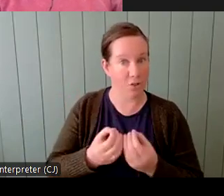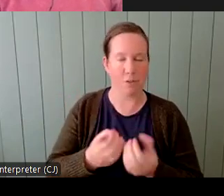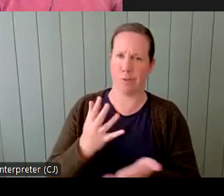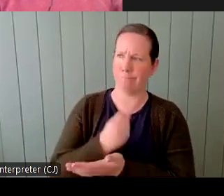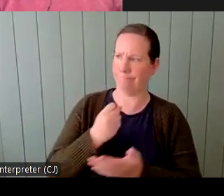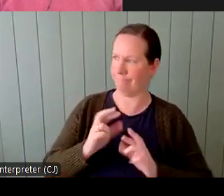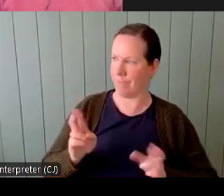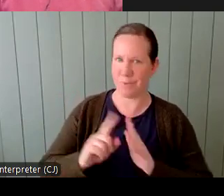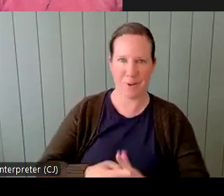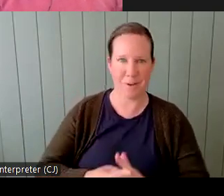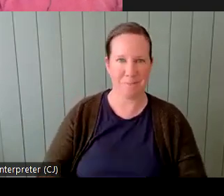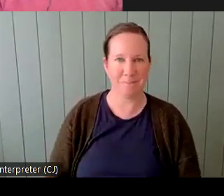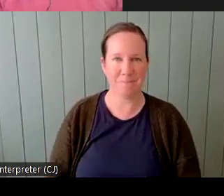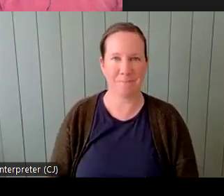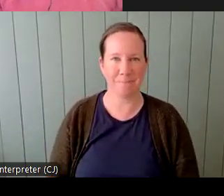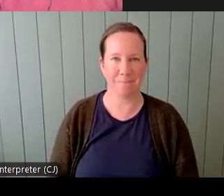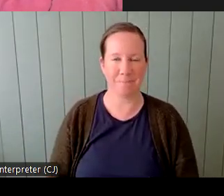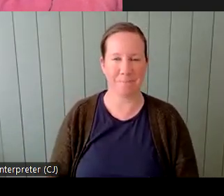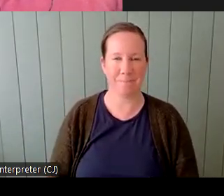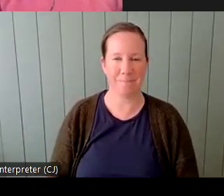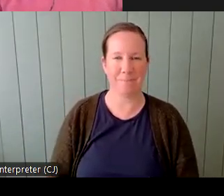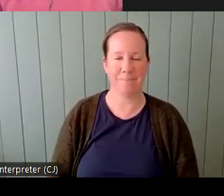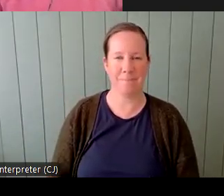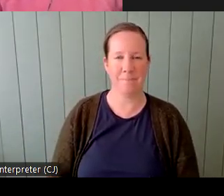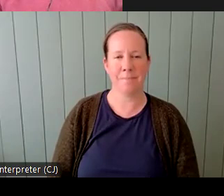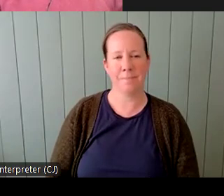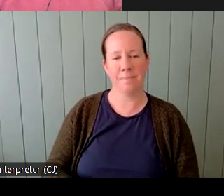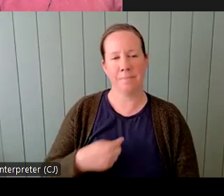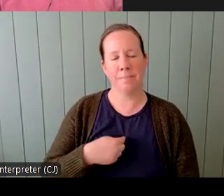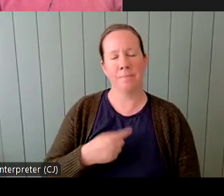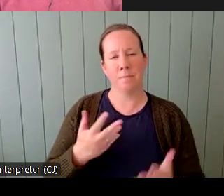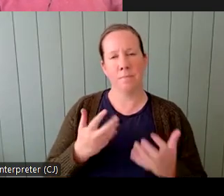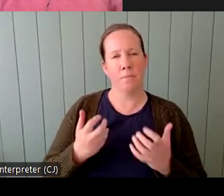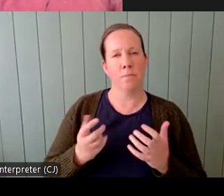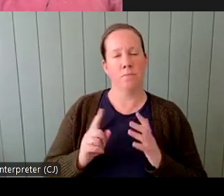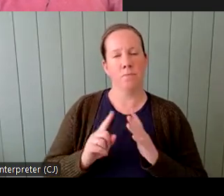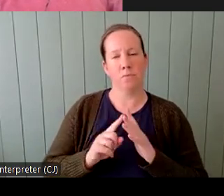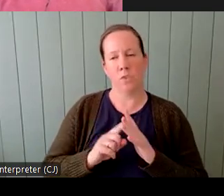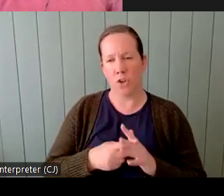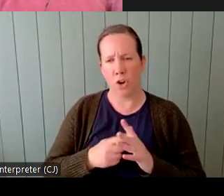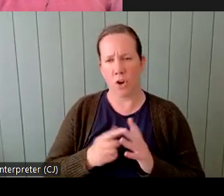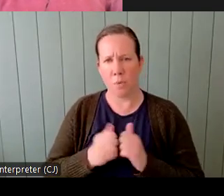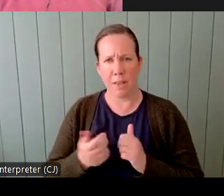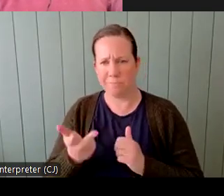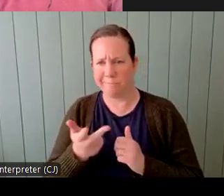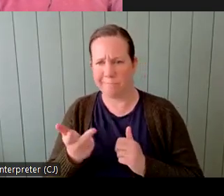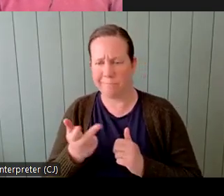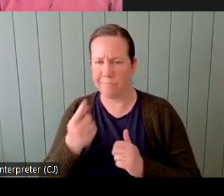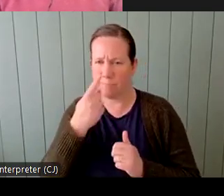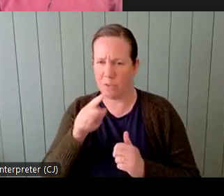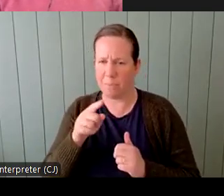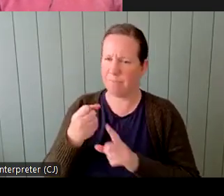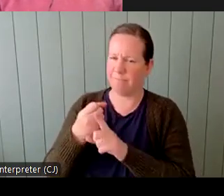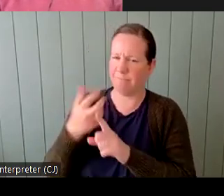started. I'm going to go back to you, or start with our panelists and ask you if you could tell us a little bit about the